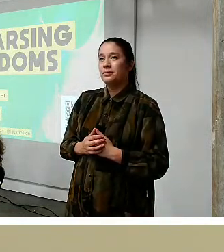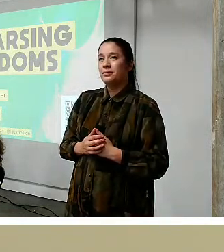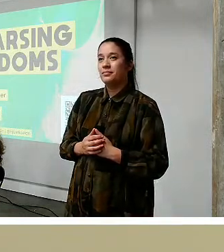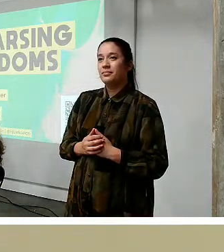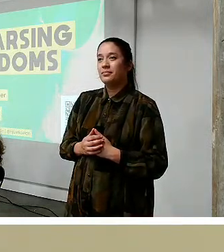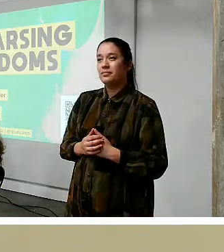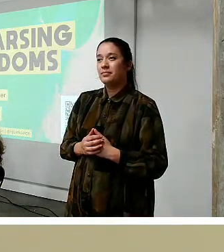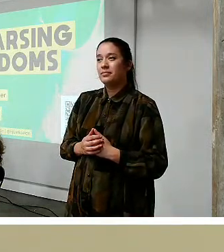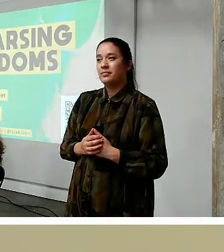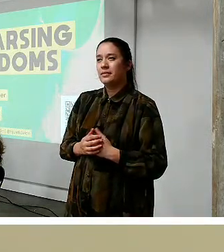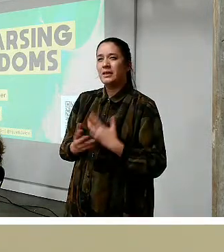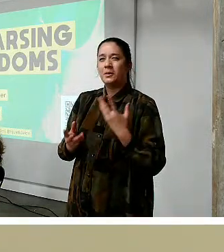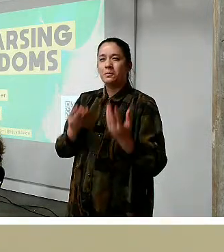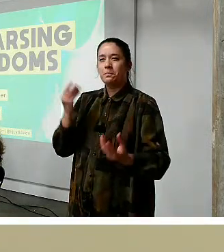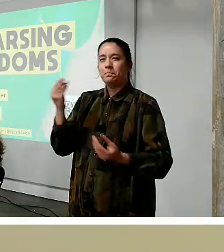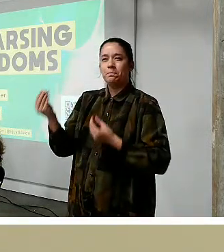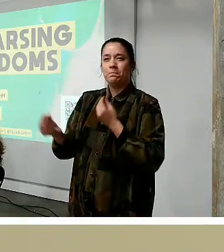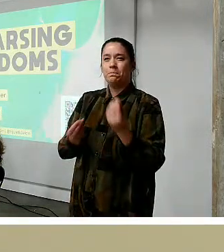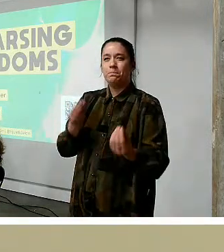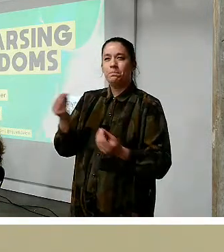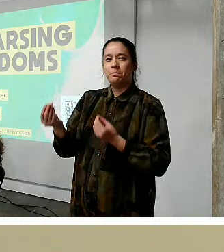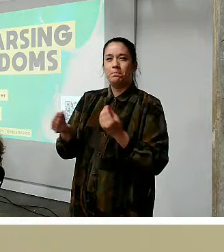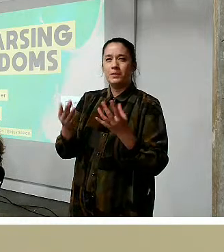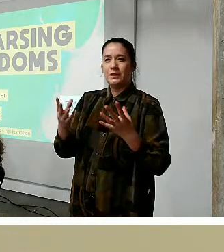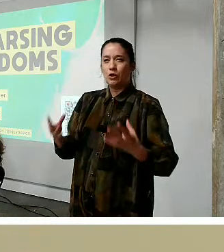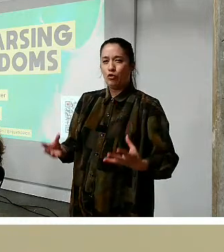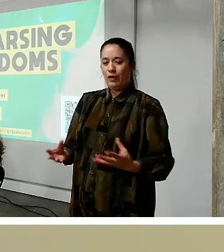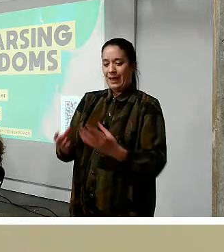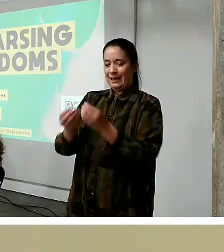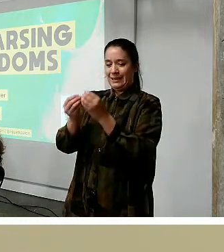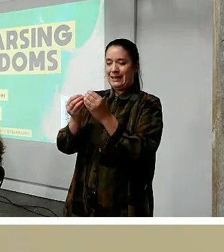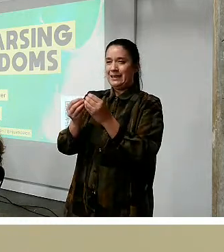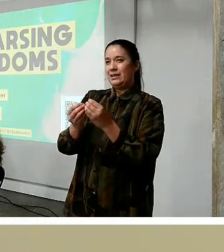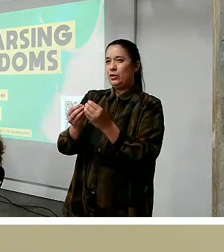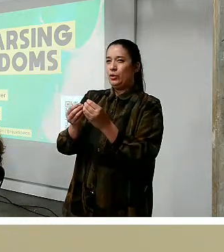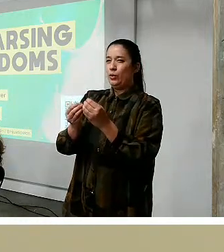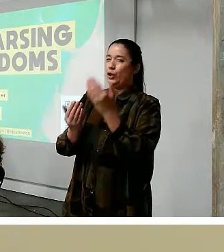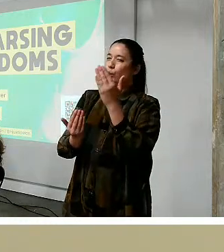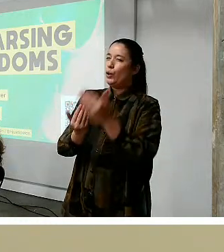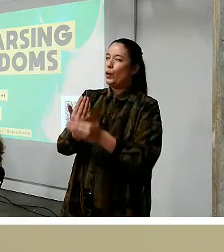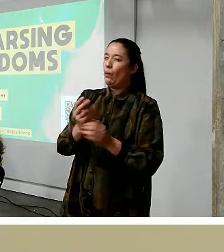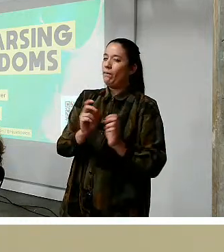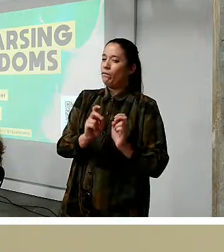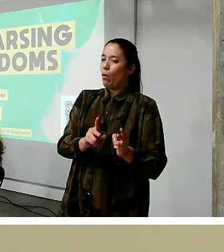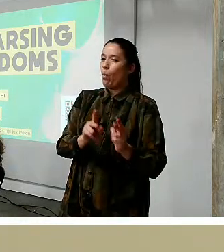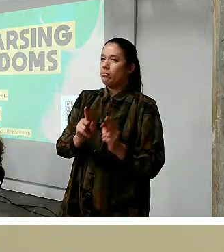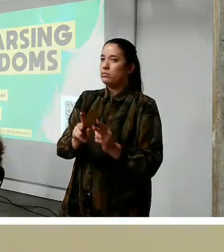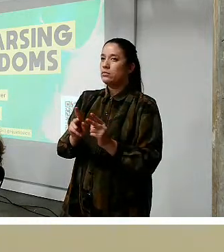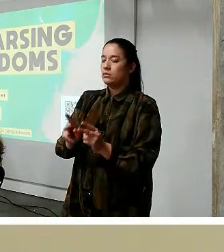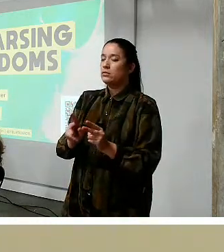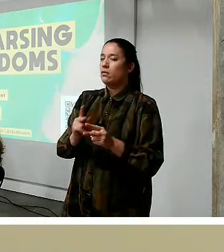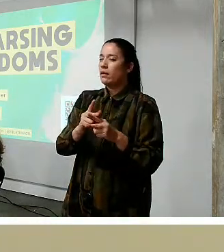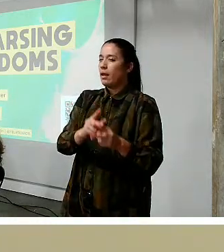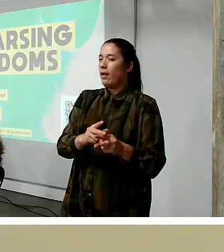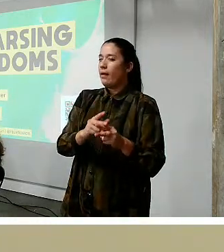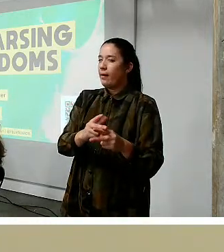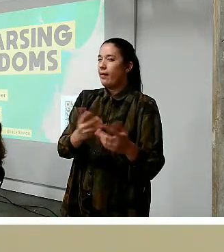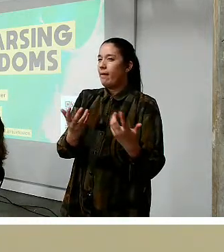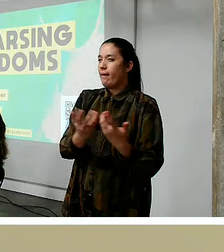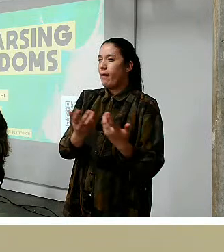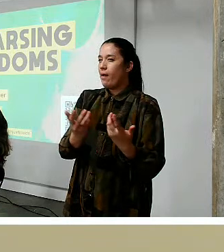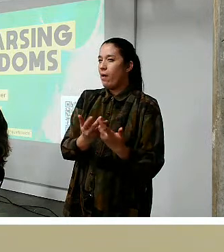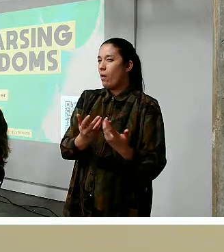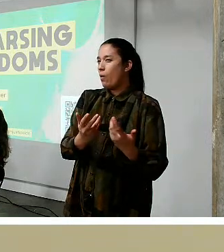creating not new forms of care but remembering older forms of care and bringing those into the hospital. So around doulaship